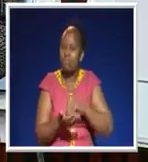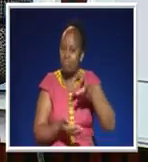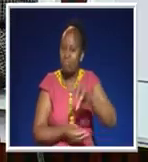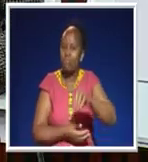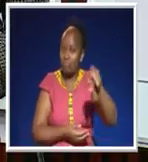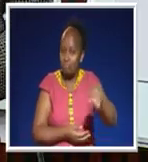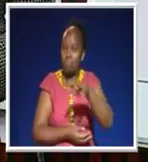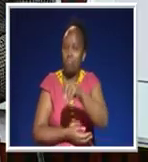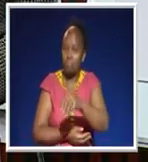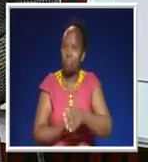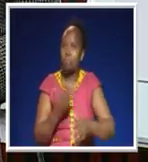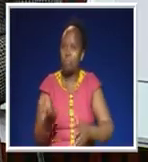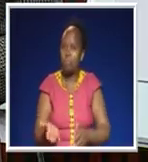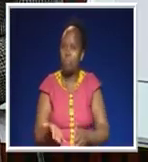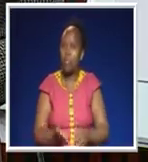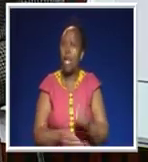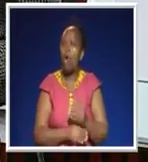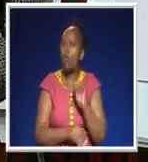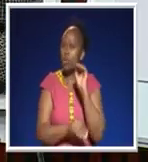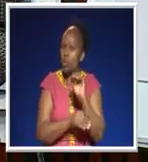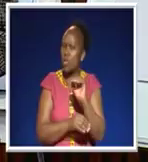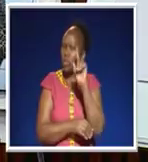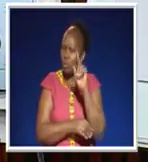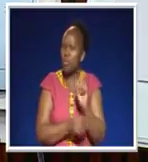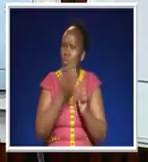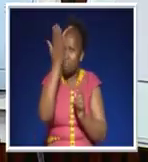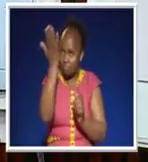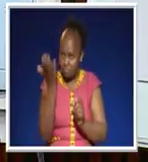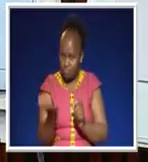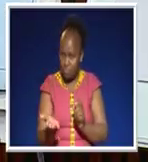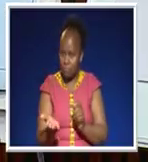off, I will ask you the following questions.